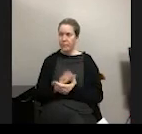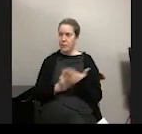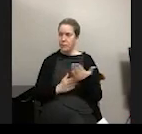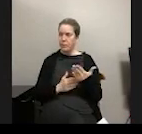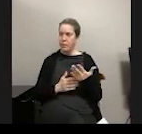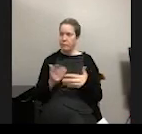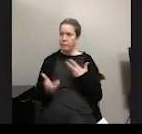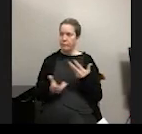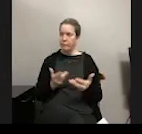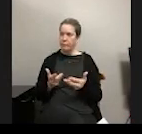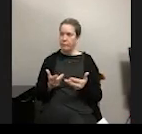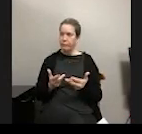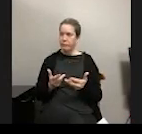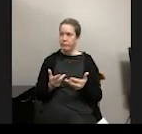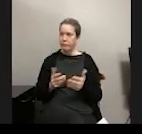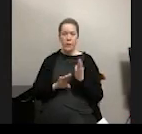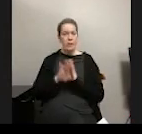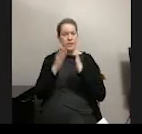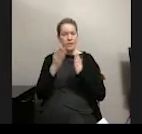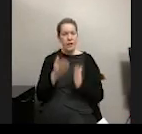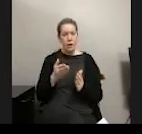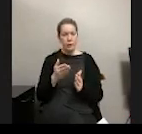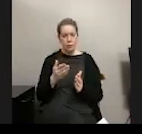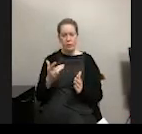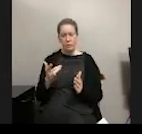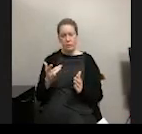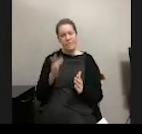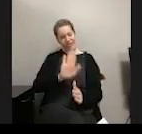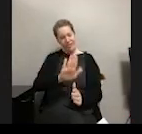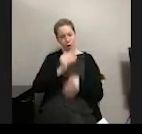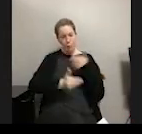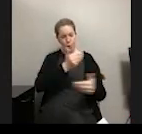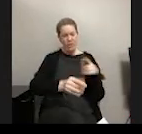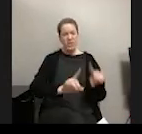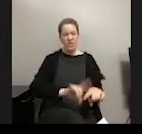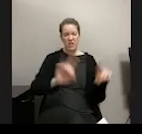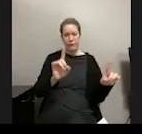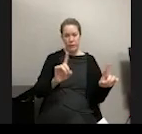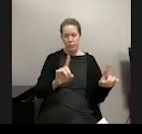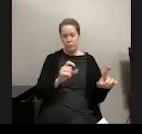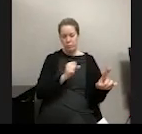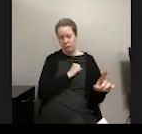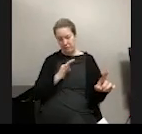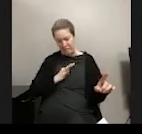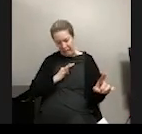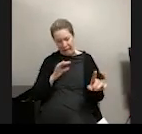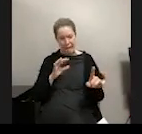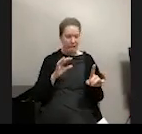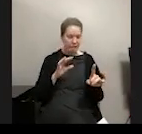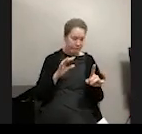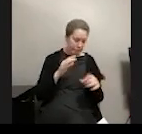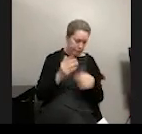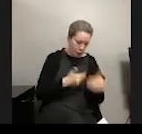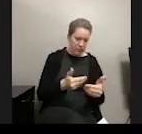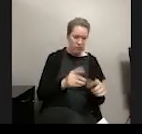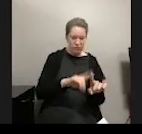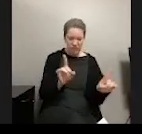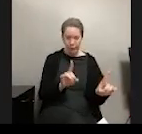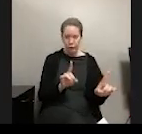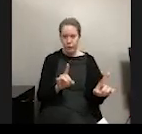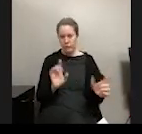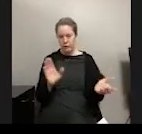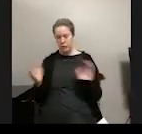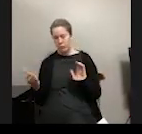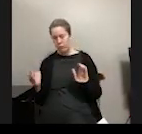the developers work through a slightly different process. They have different staff. They have just different ways of doing things. It's something that we would definitely